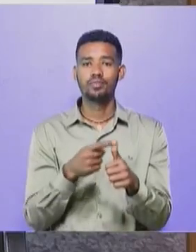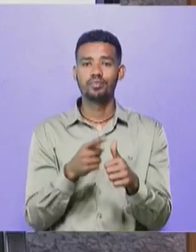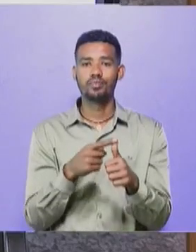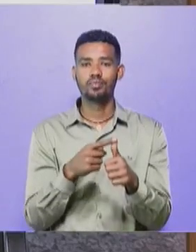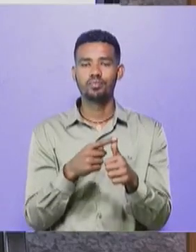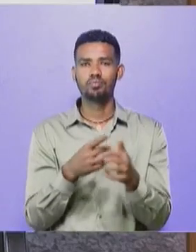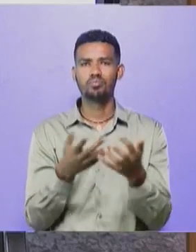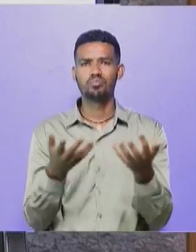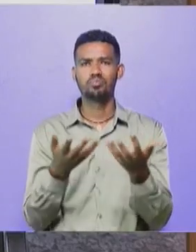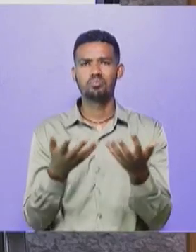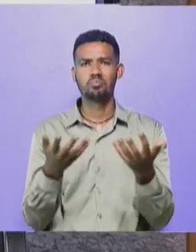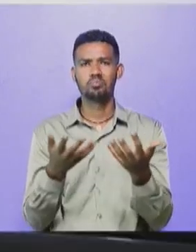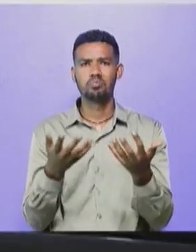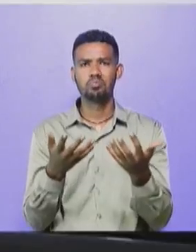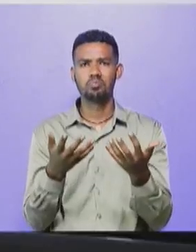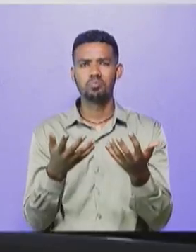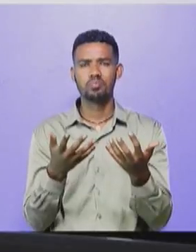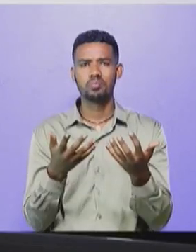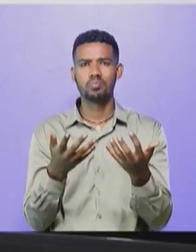toy,